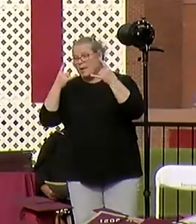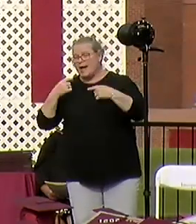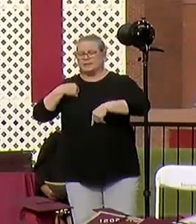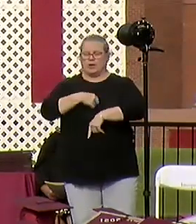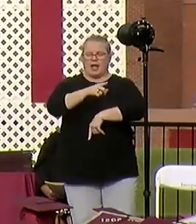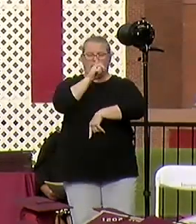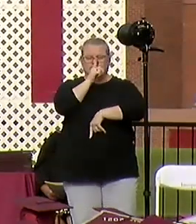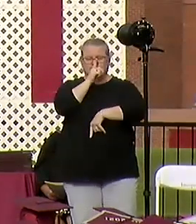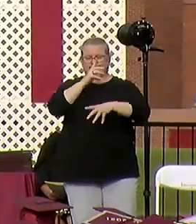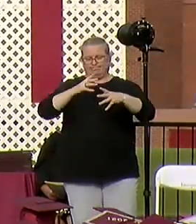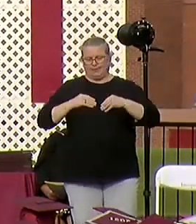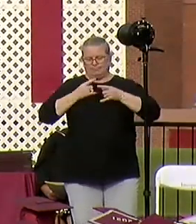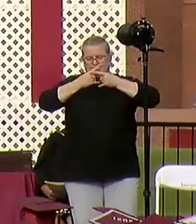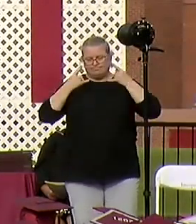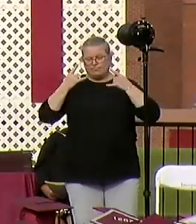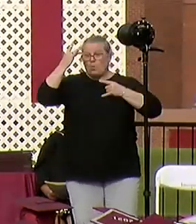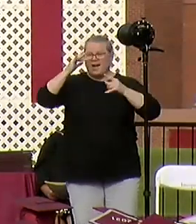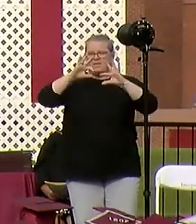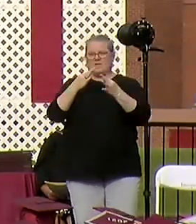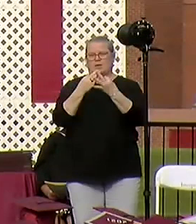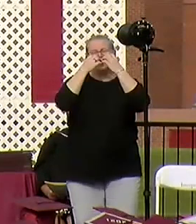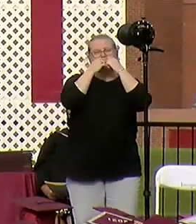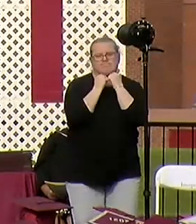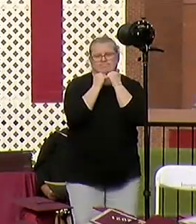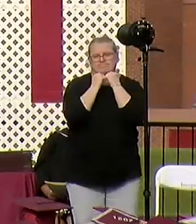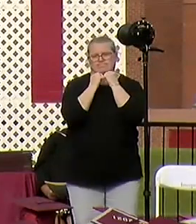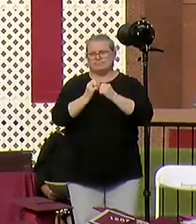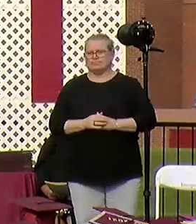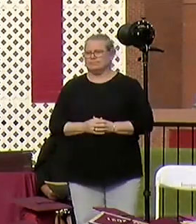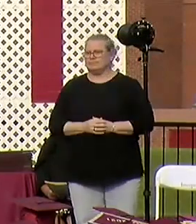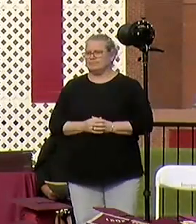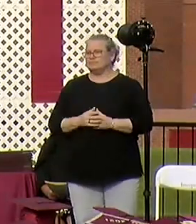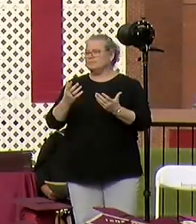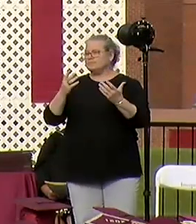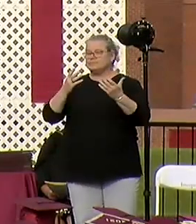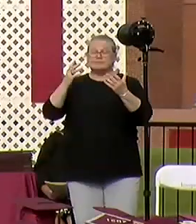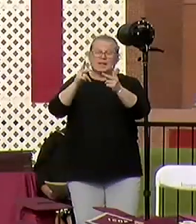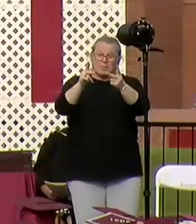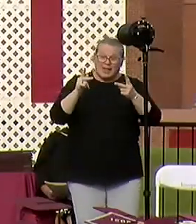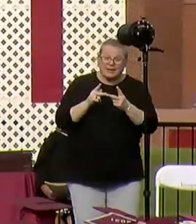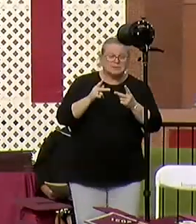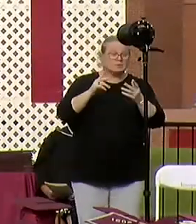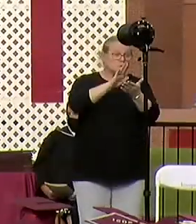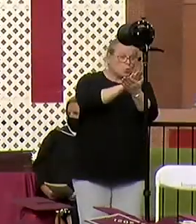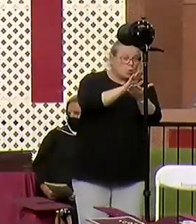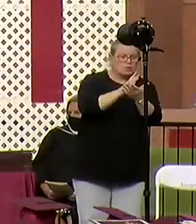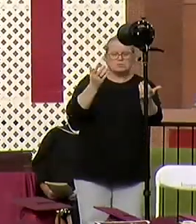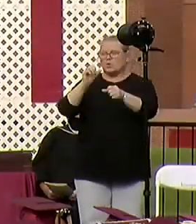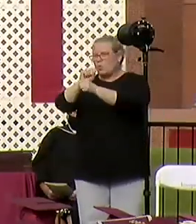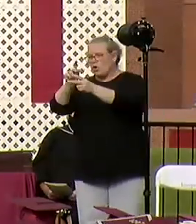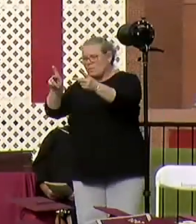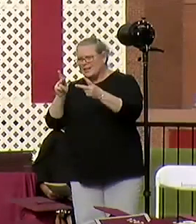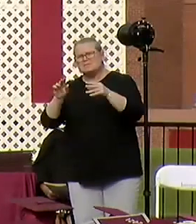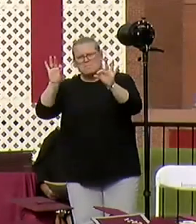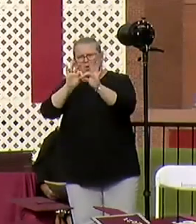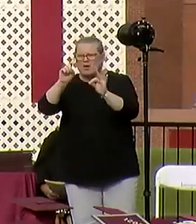Societal institutions like schools or the military or the workplace need conventions and rules to function. Think about